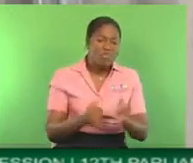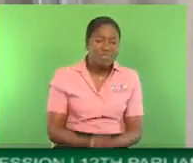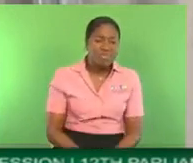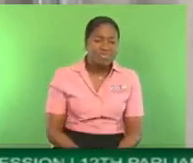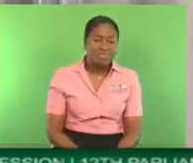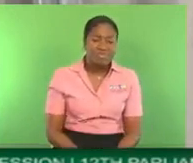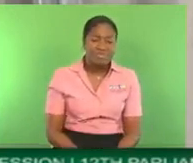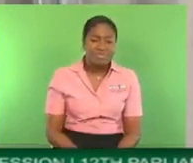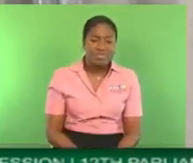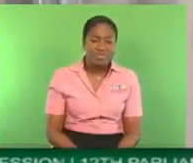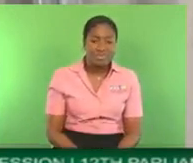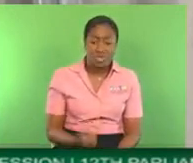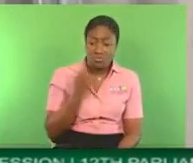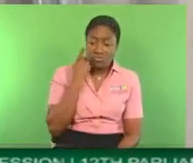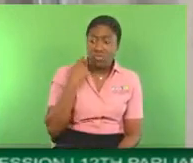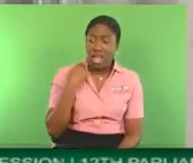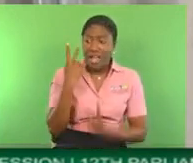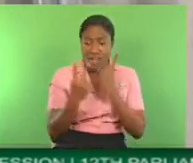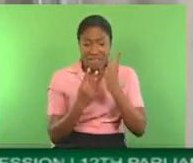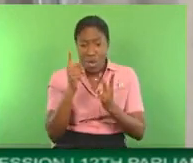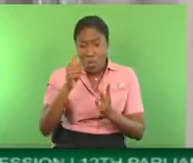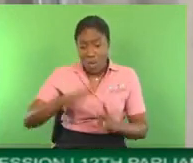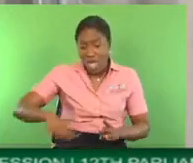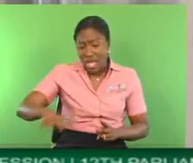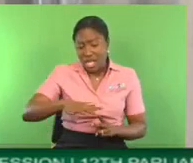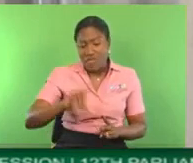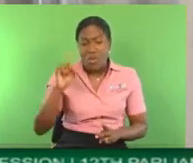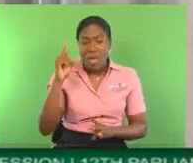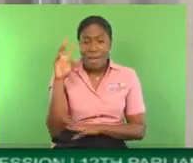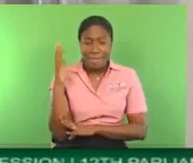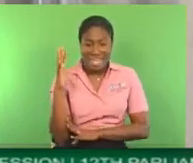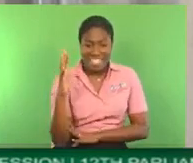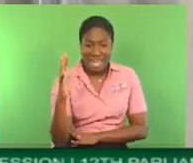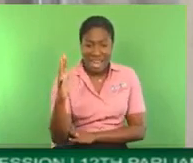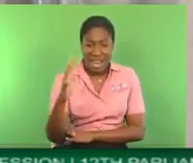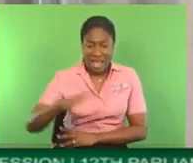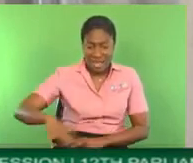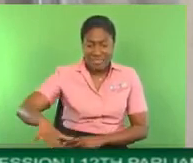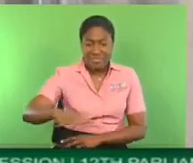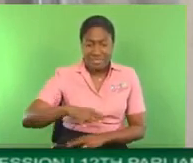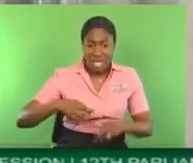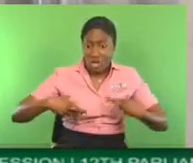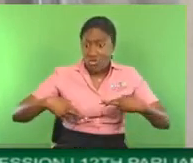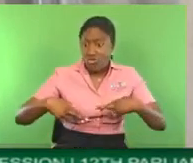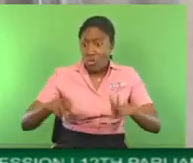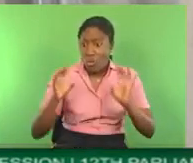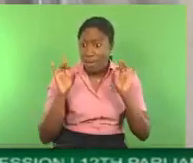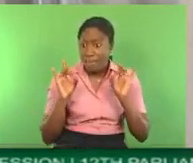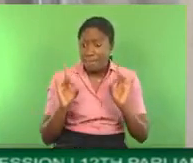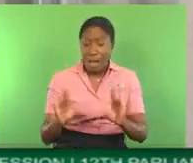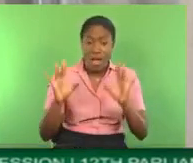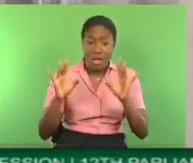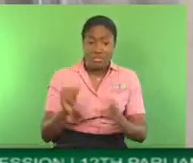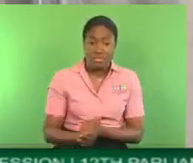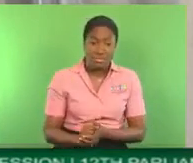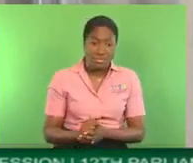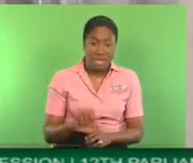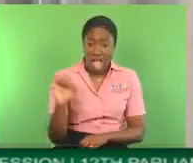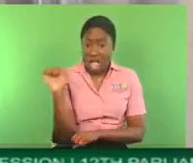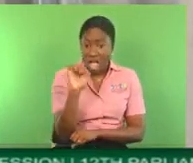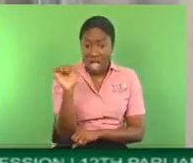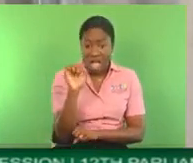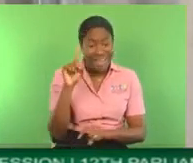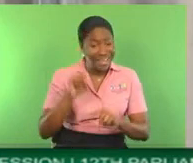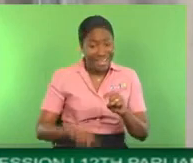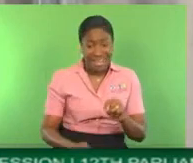Speaker, just the other day I visited one area between the Manzanilla district, and the road was a total mess. You couldn't go with a car at all. You